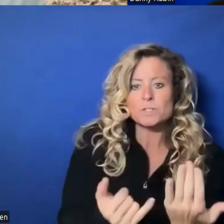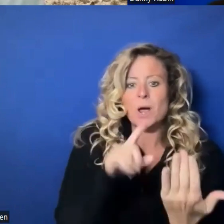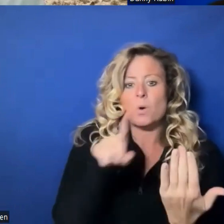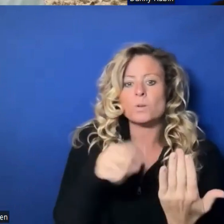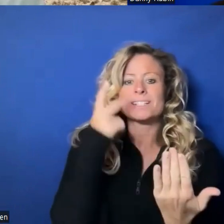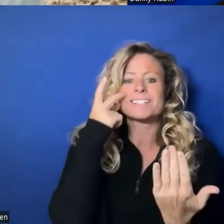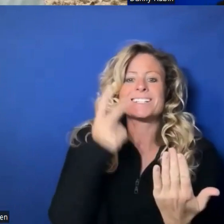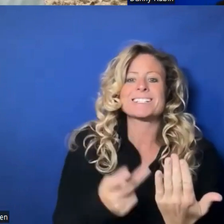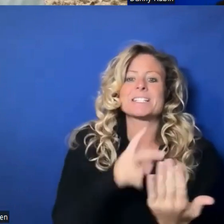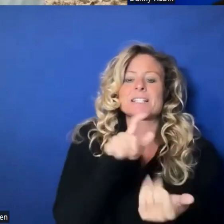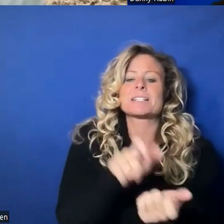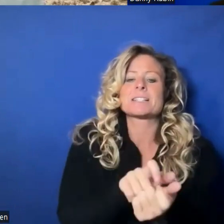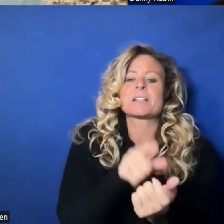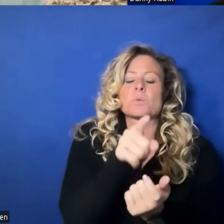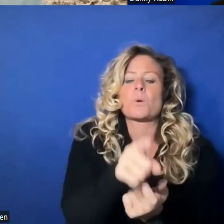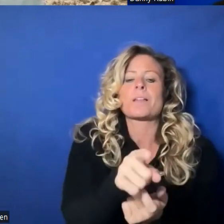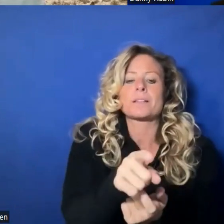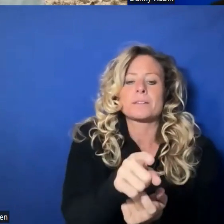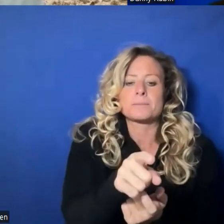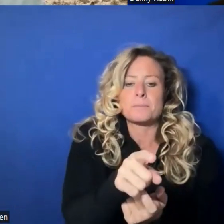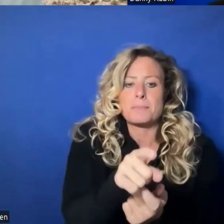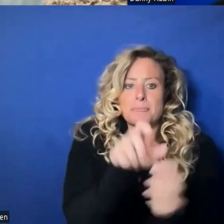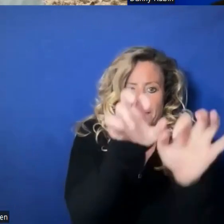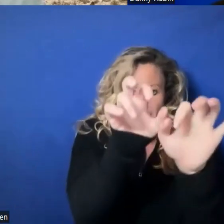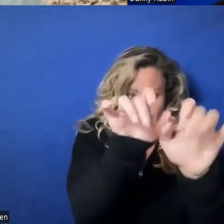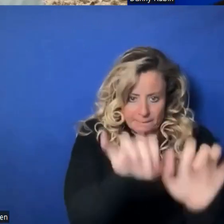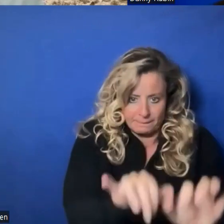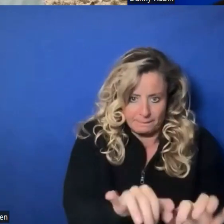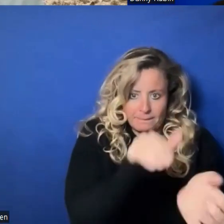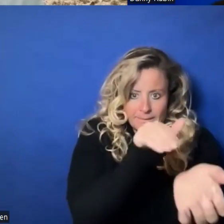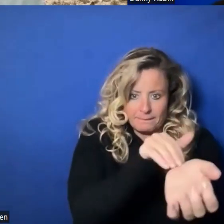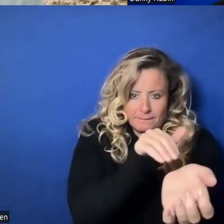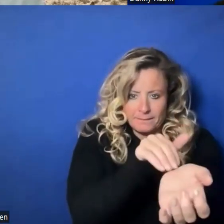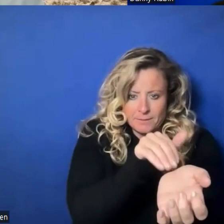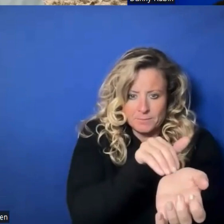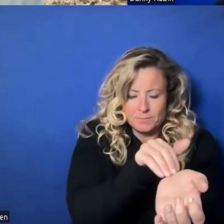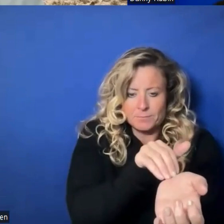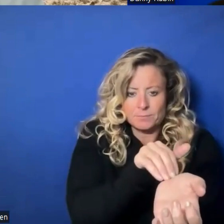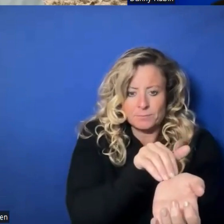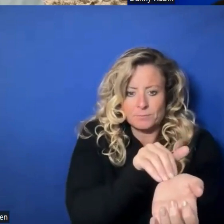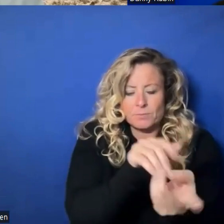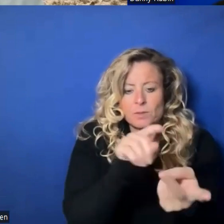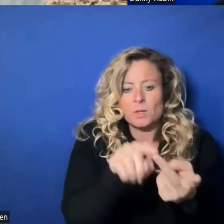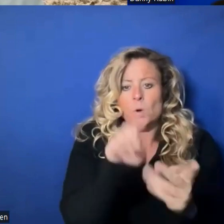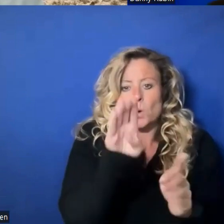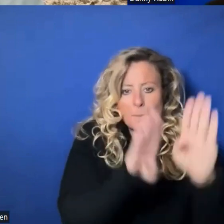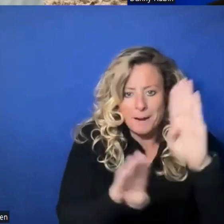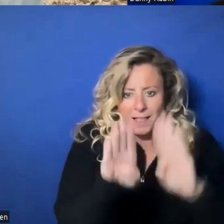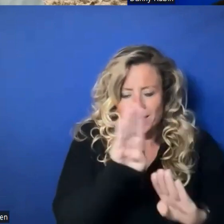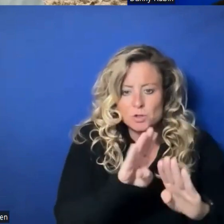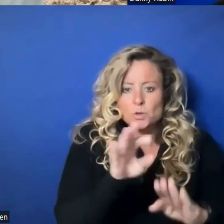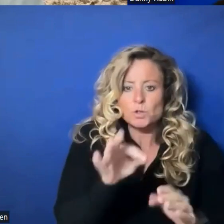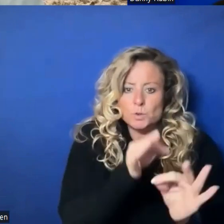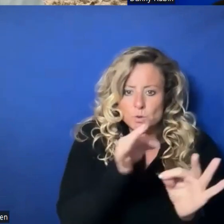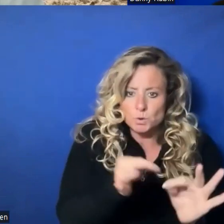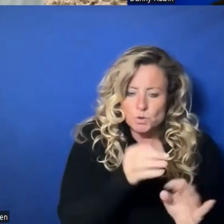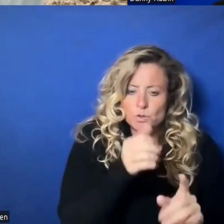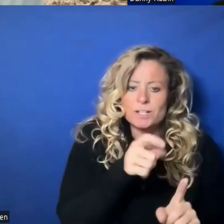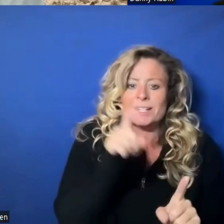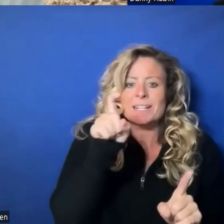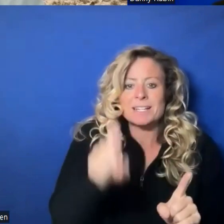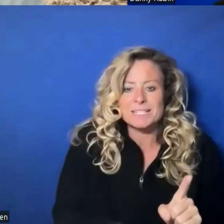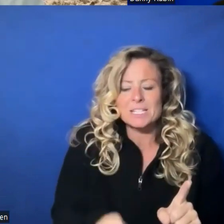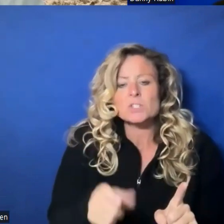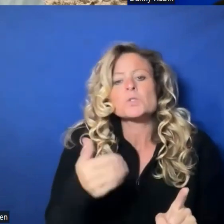think what is the cost of a doctor or a nurse or a biological researcher that need to